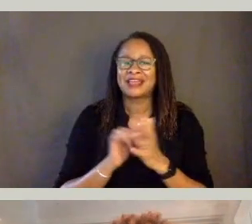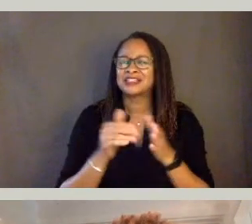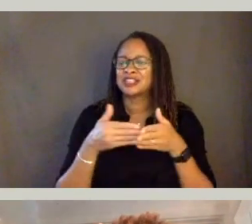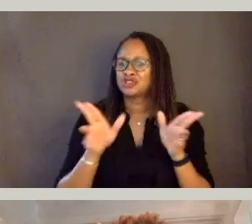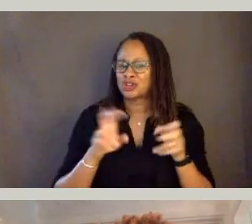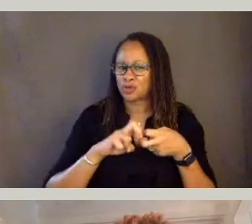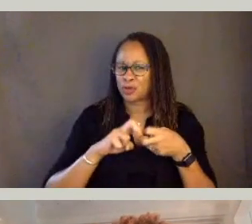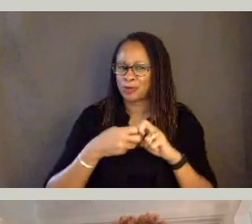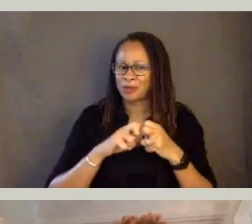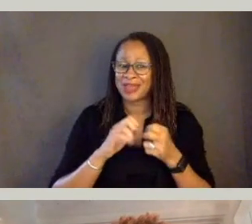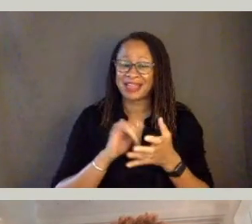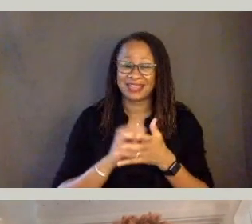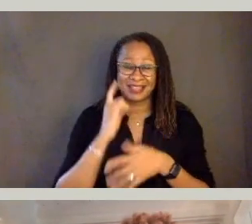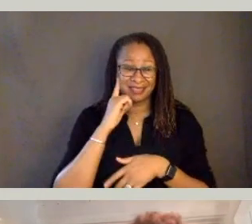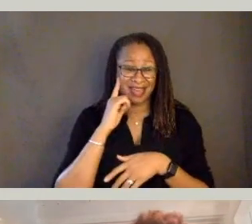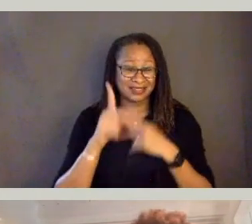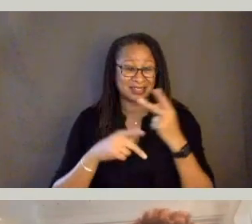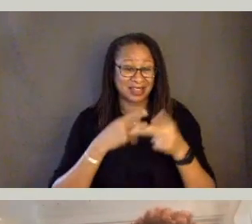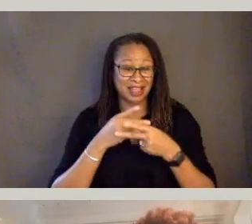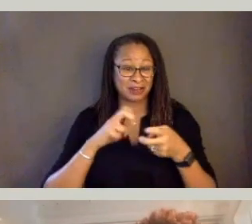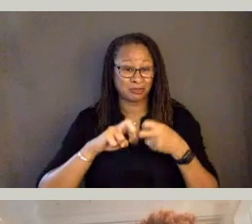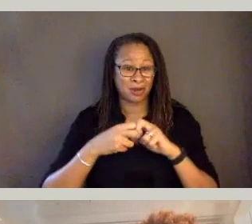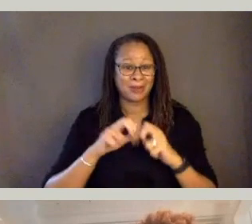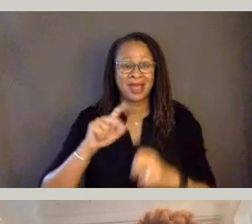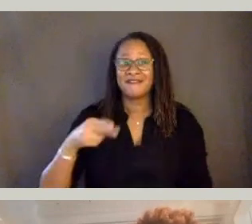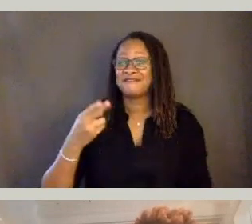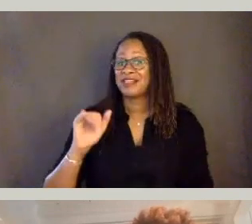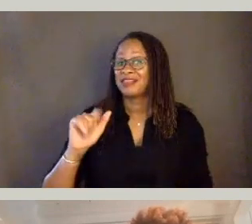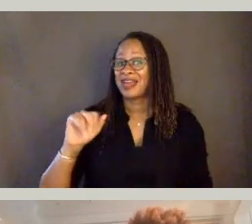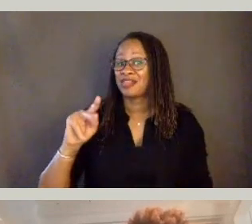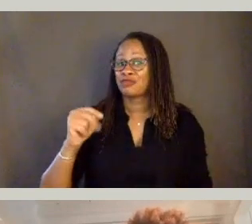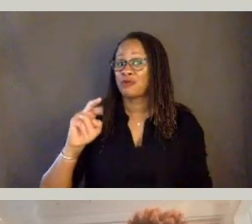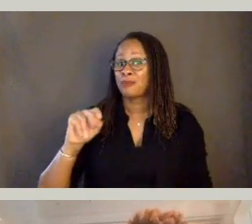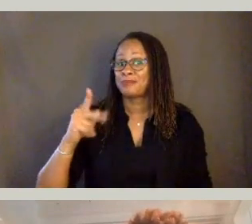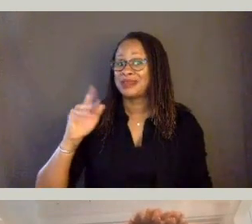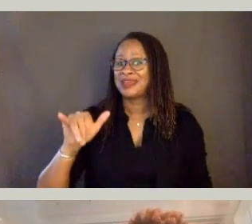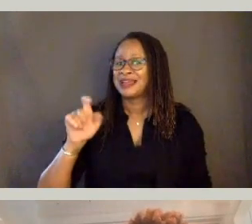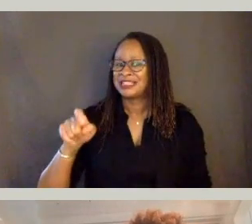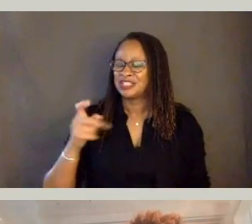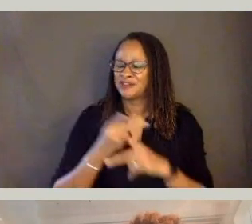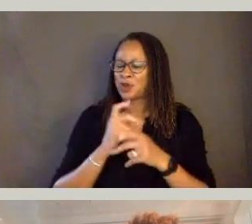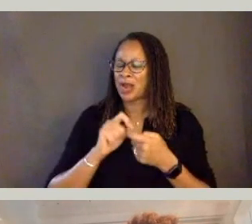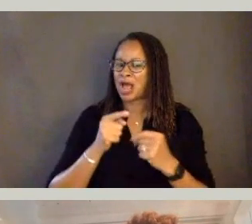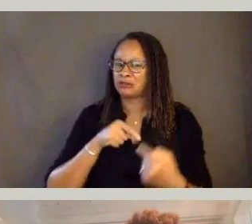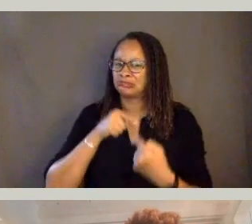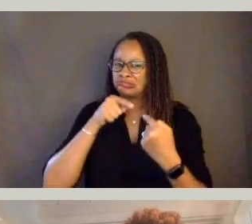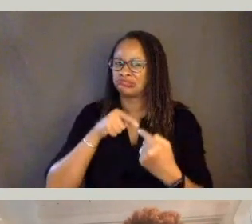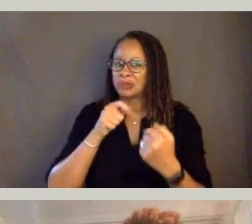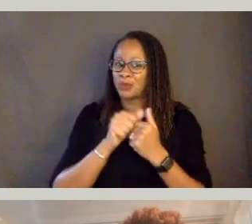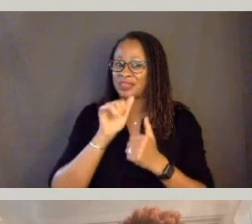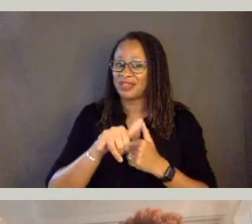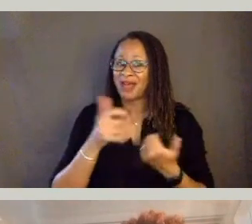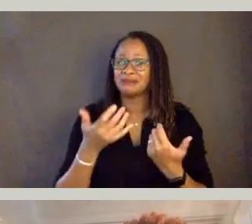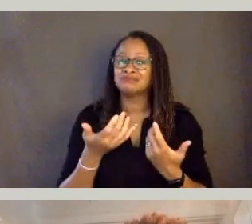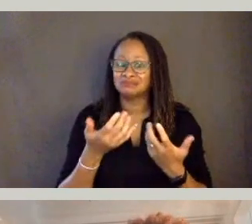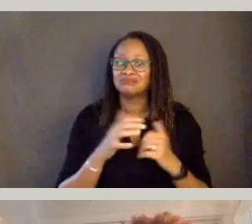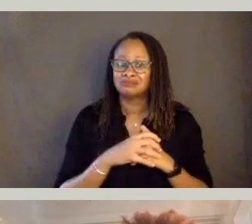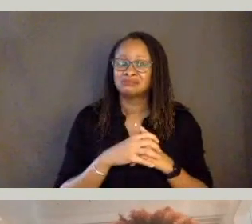it's one that philanthropy has to figure out how to wrestle with. That said,